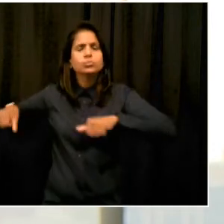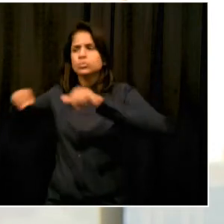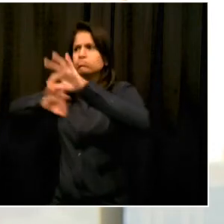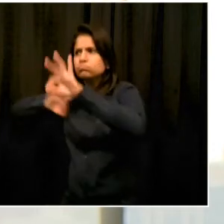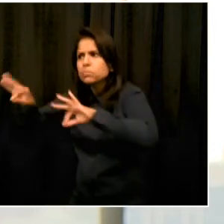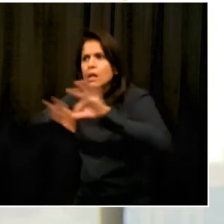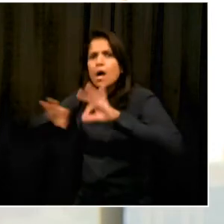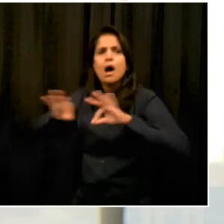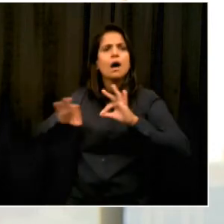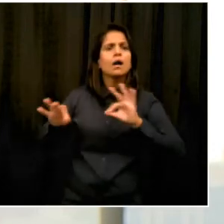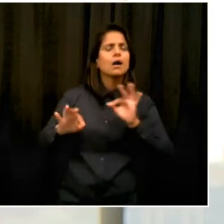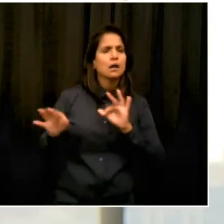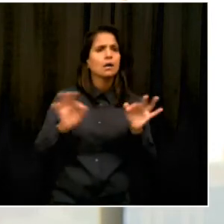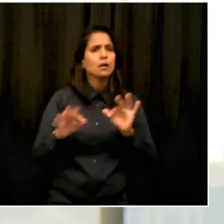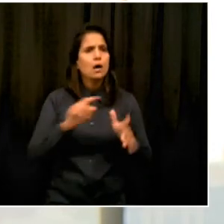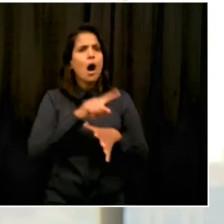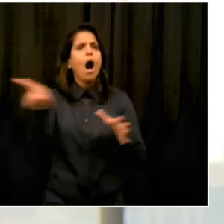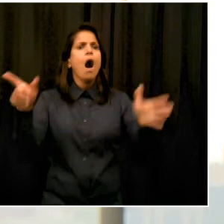cures reach the people.